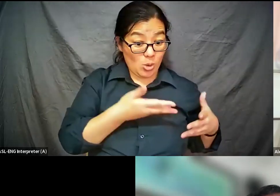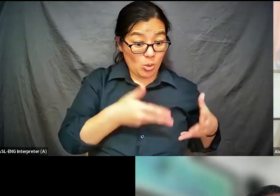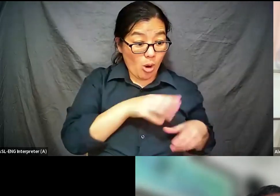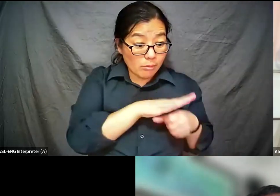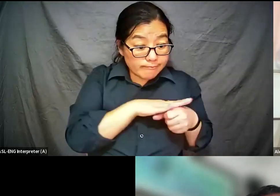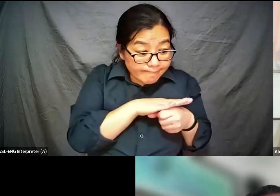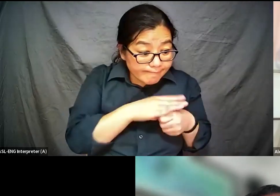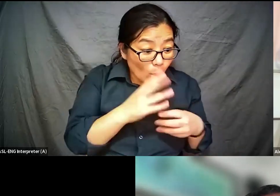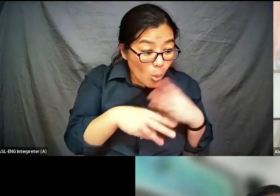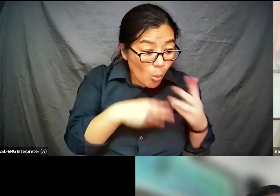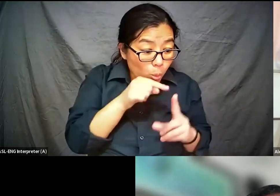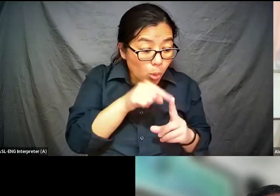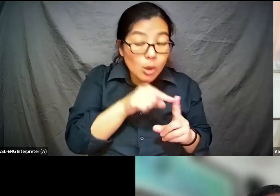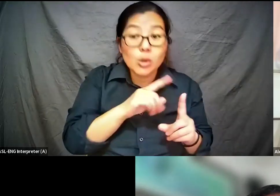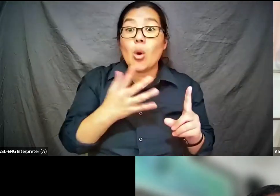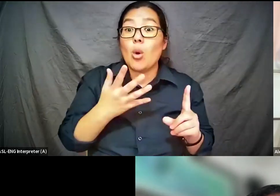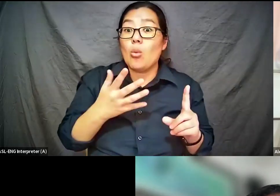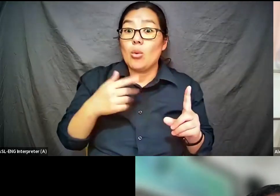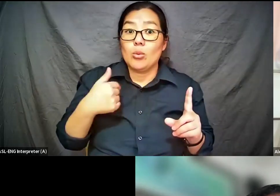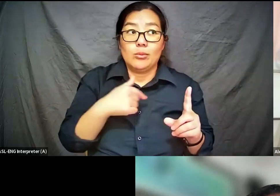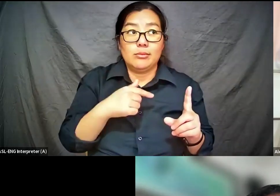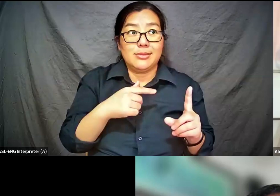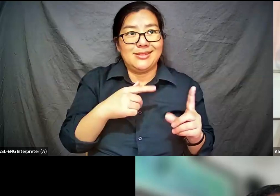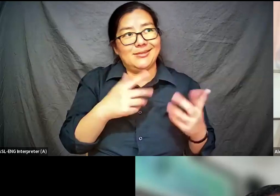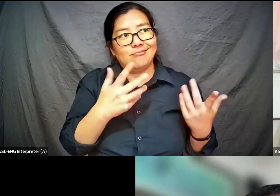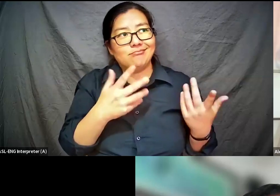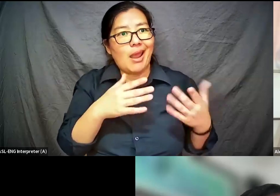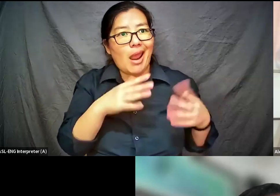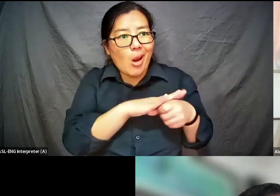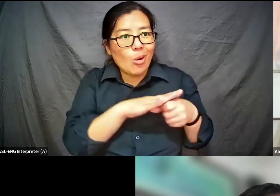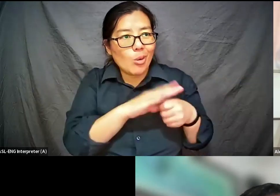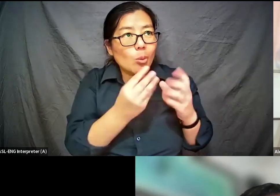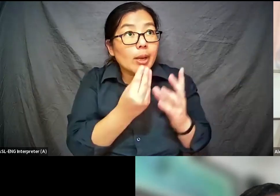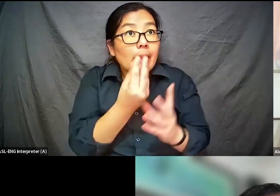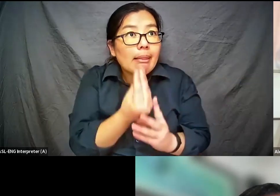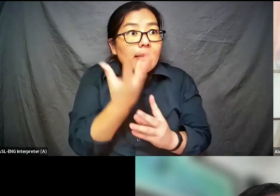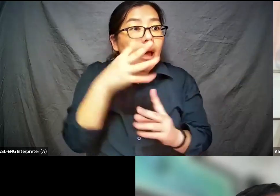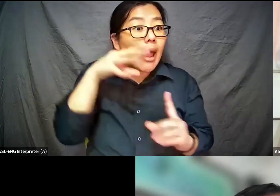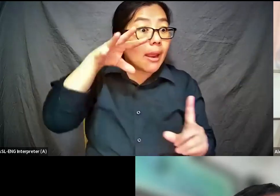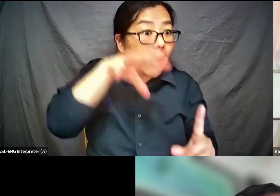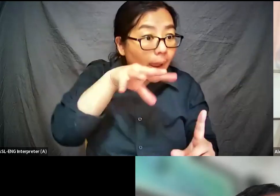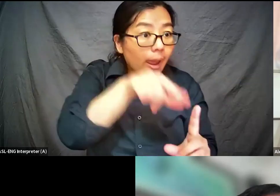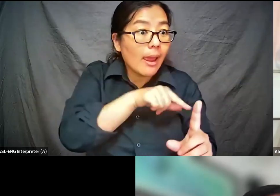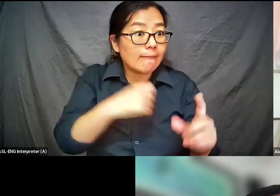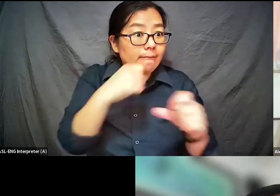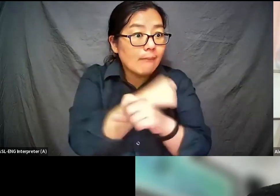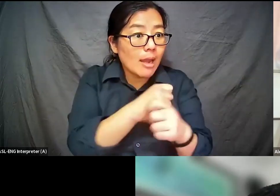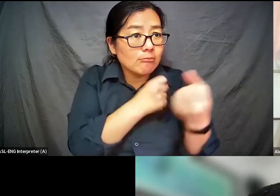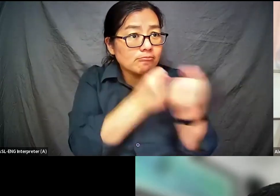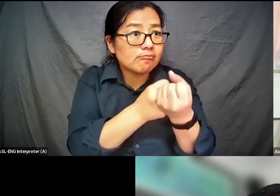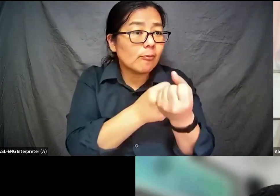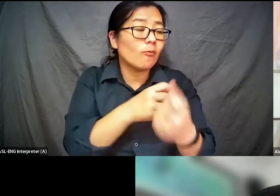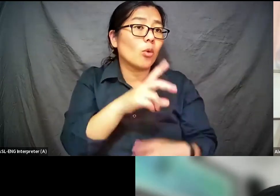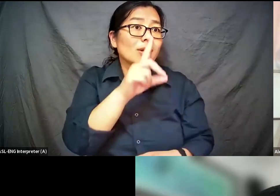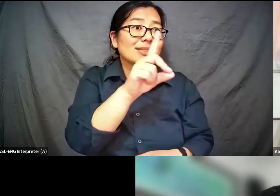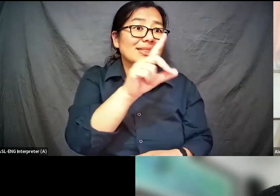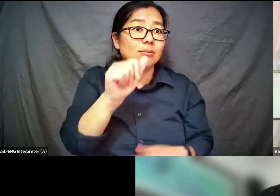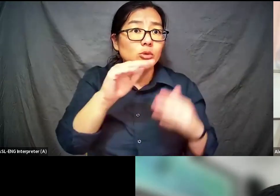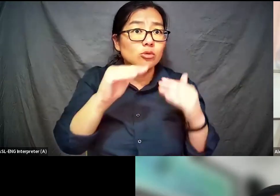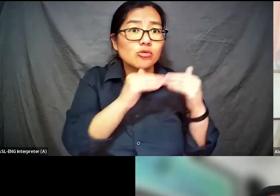This is Alex speaking. I will wholeheartedly echo that love and that affirmation. In